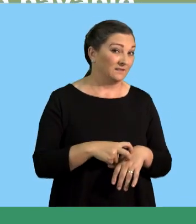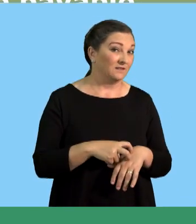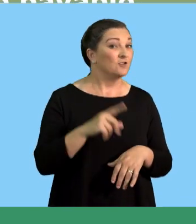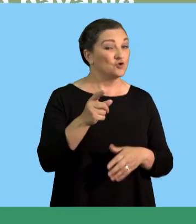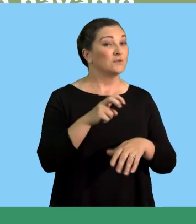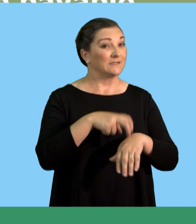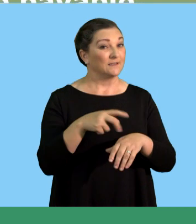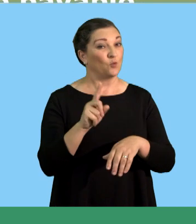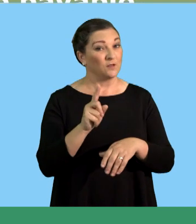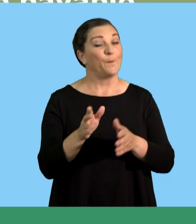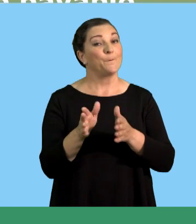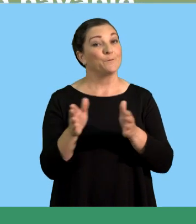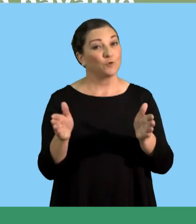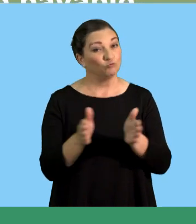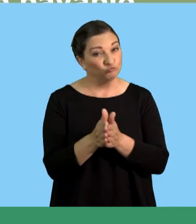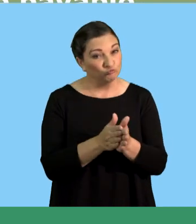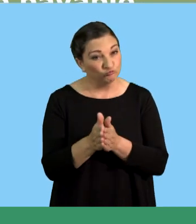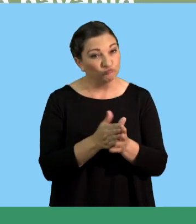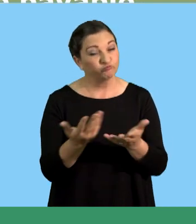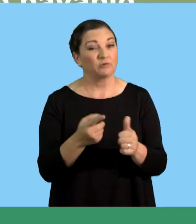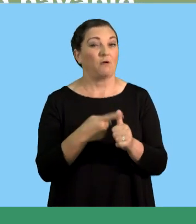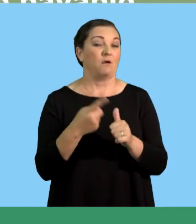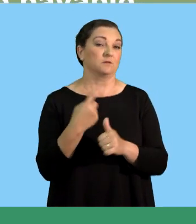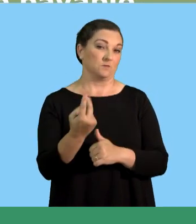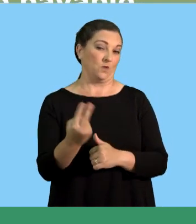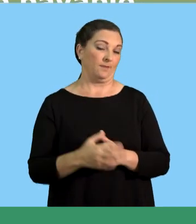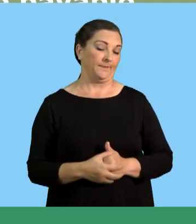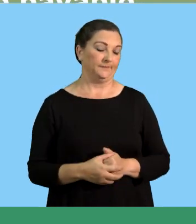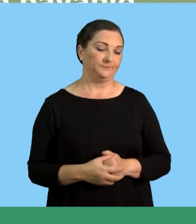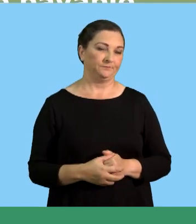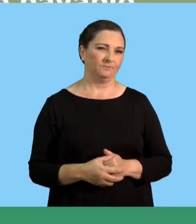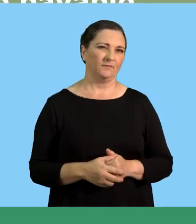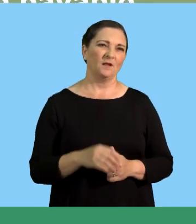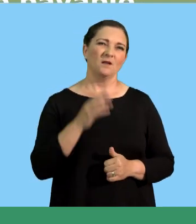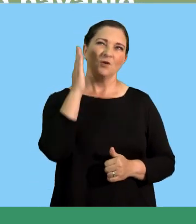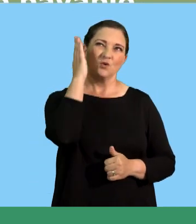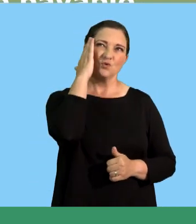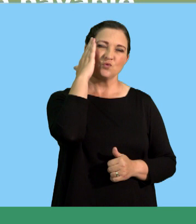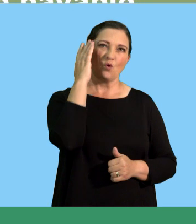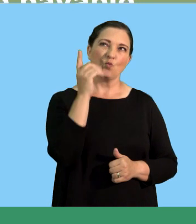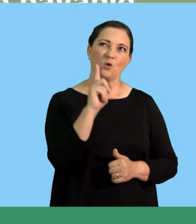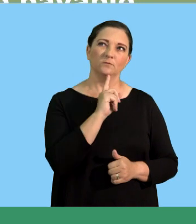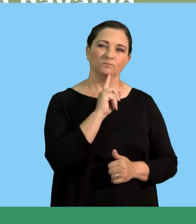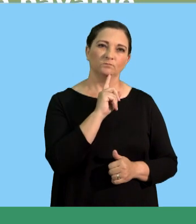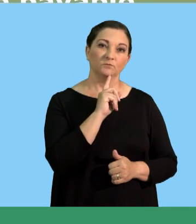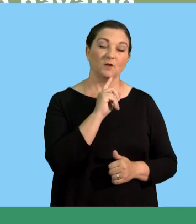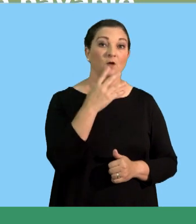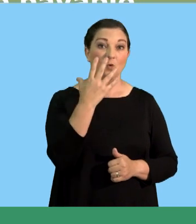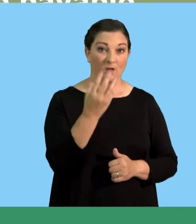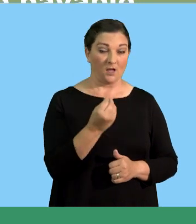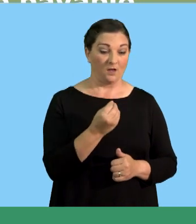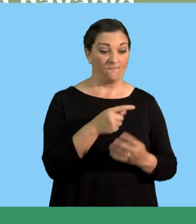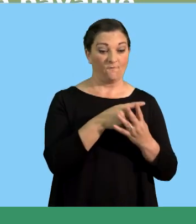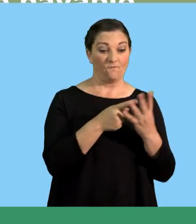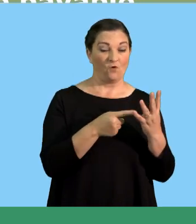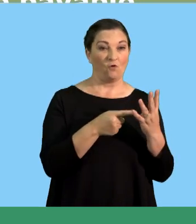scenario. So, this is what you should do. You should be knowing that we have 4 forms of